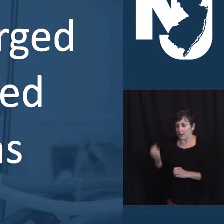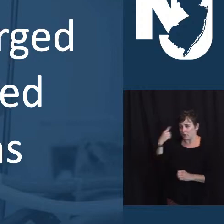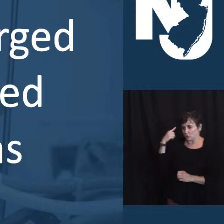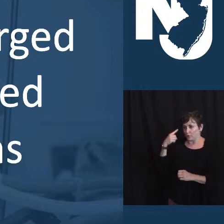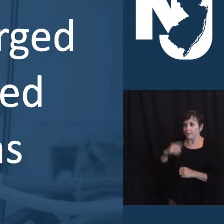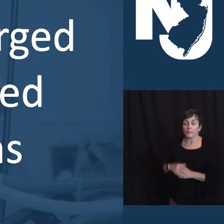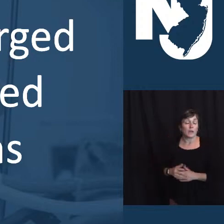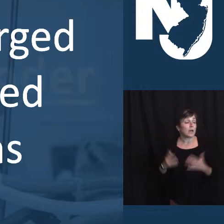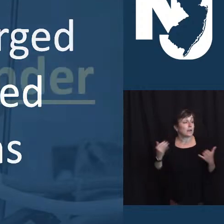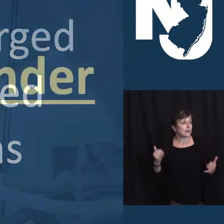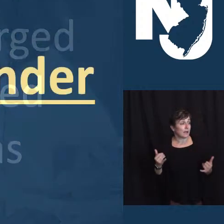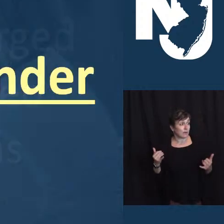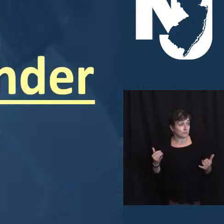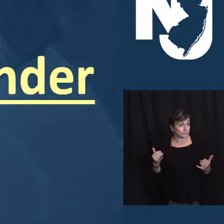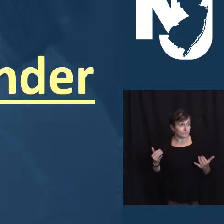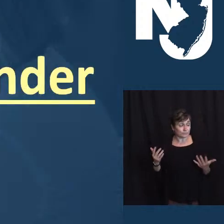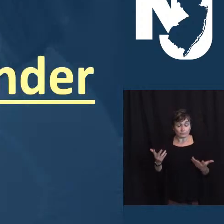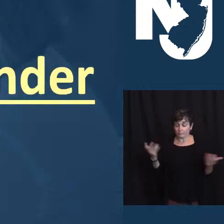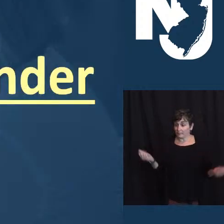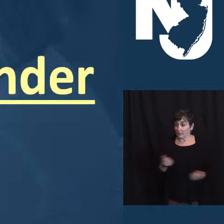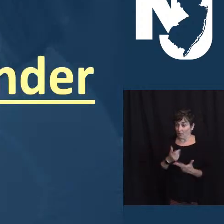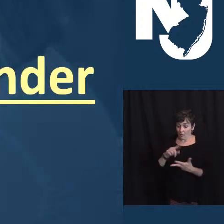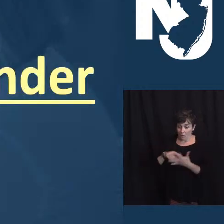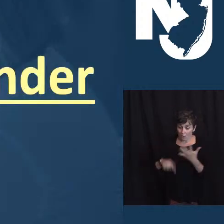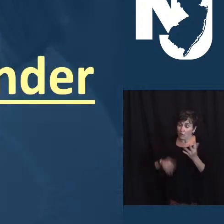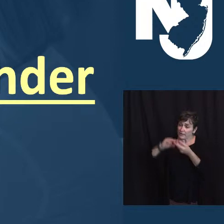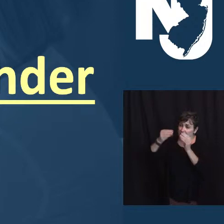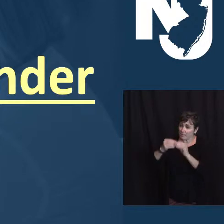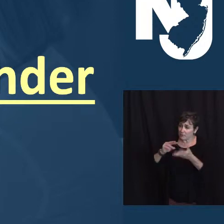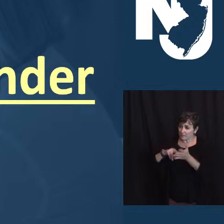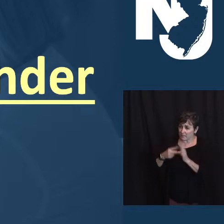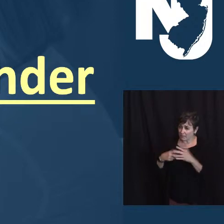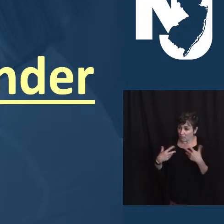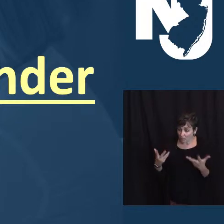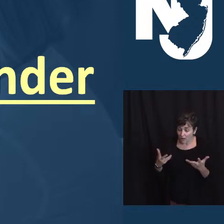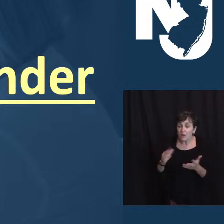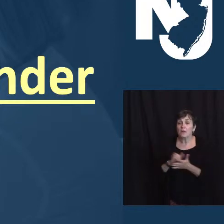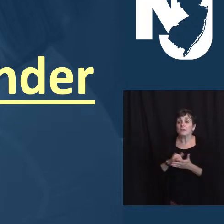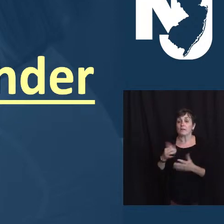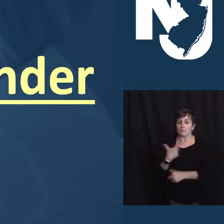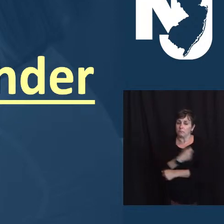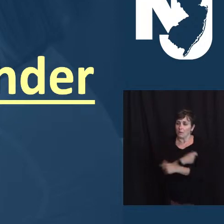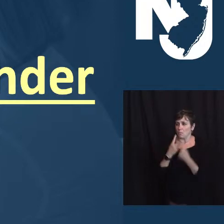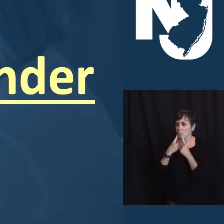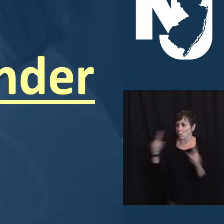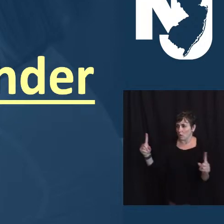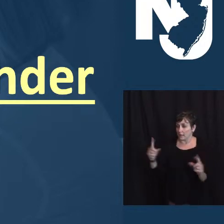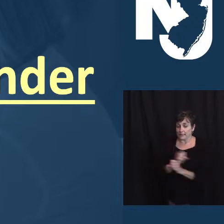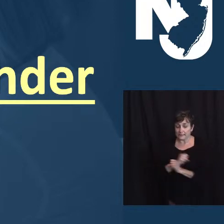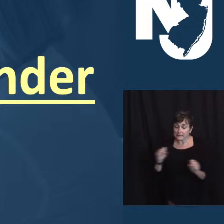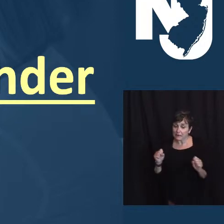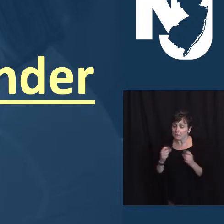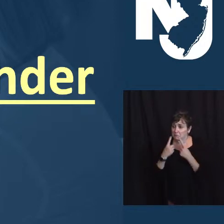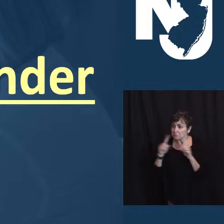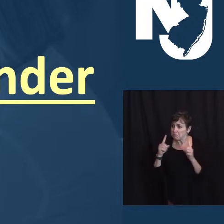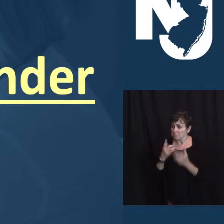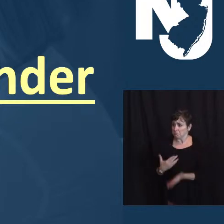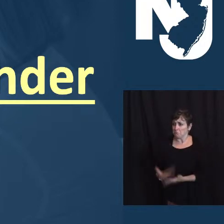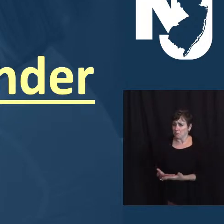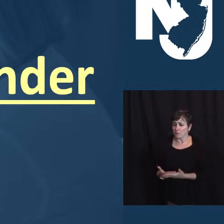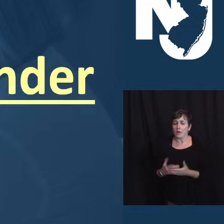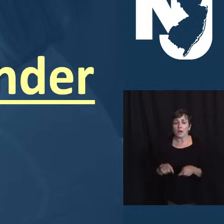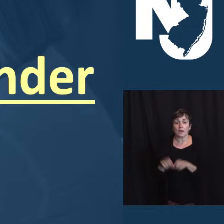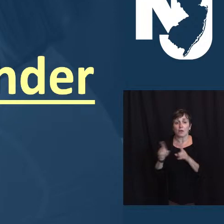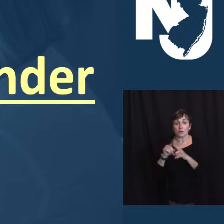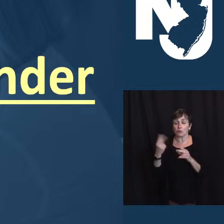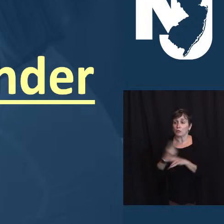All of this is to say a couple of things. Number one, the vaccines work. They're safe and they're effective. Secondly, masking